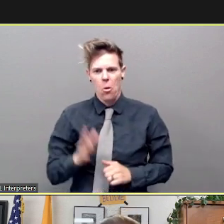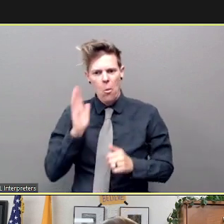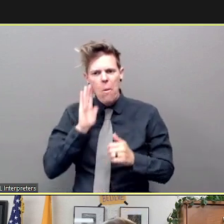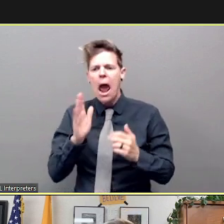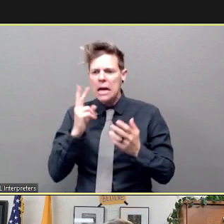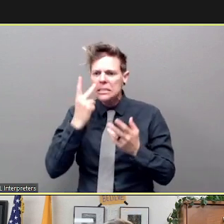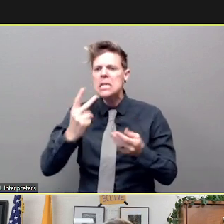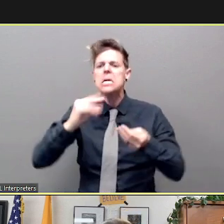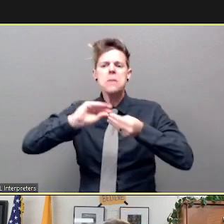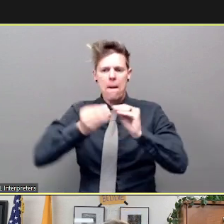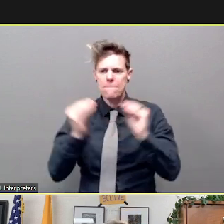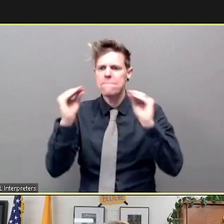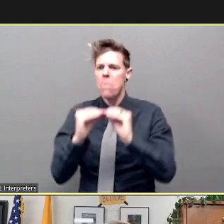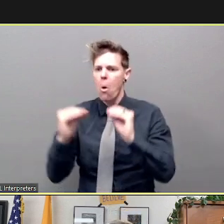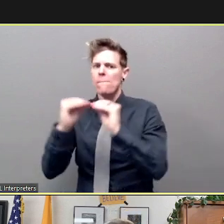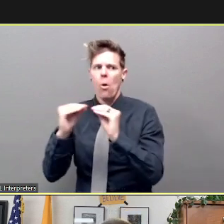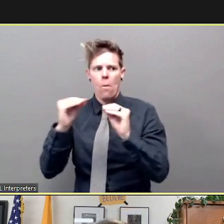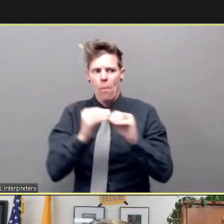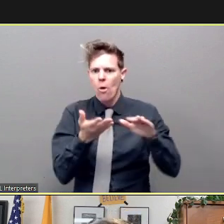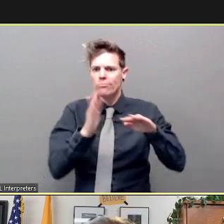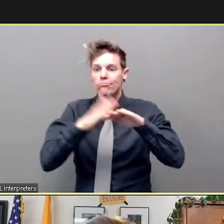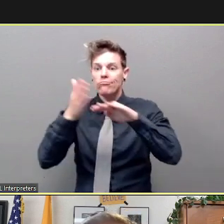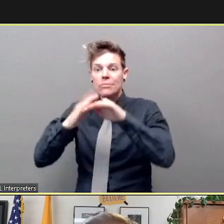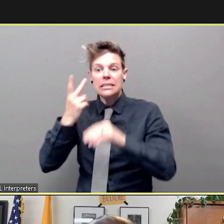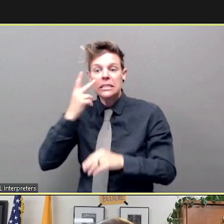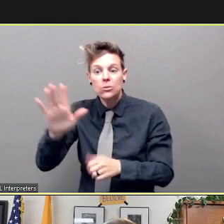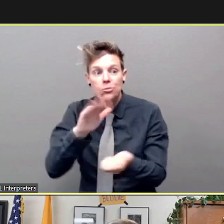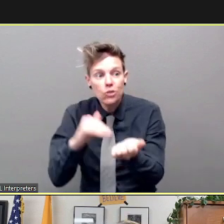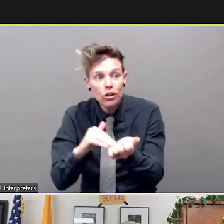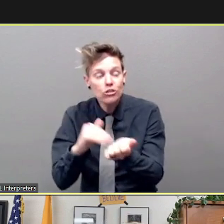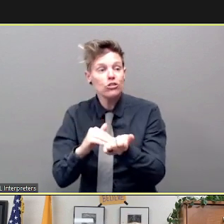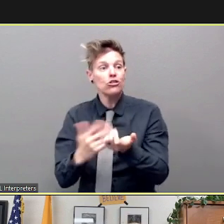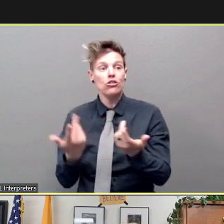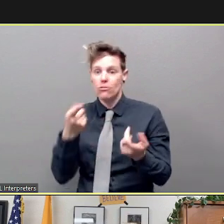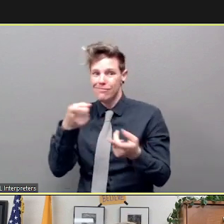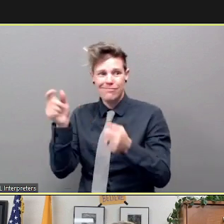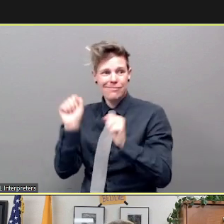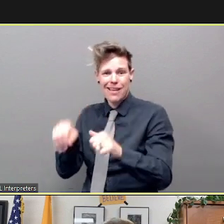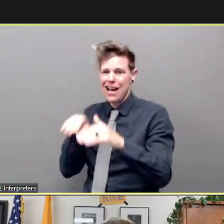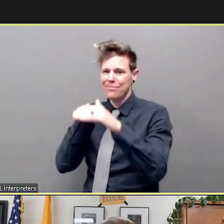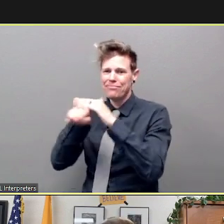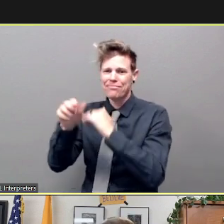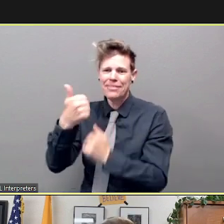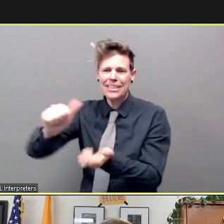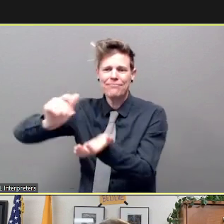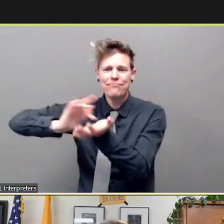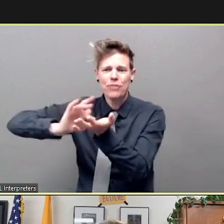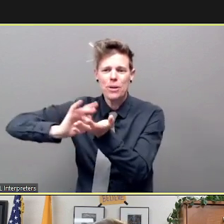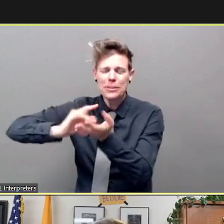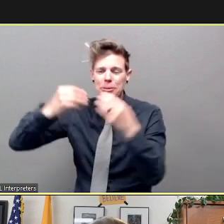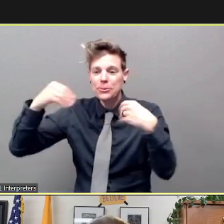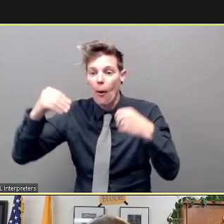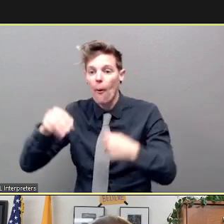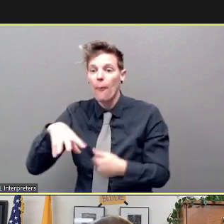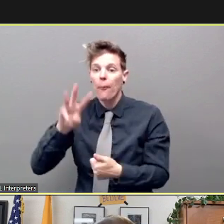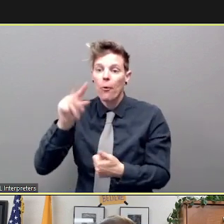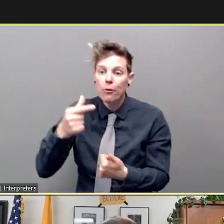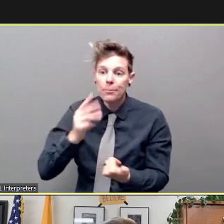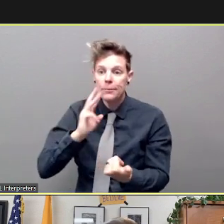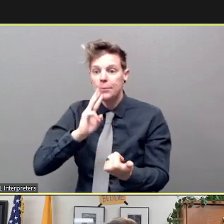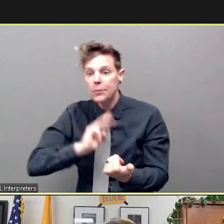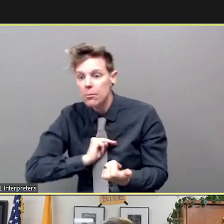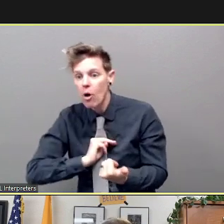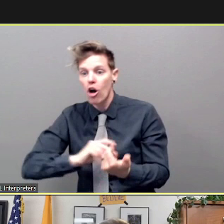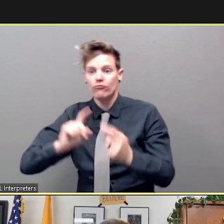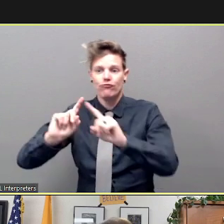care doctor's office in the future. And of course, pharmacists, who are the main provider of the vaccine. So we're making progress. I